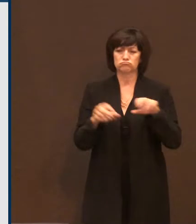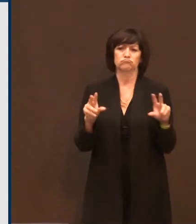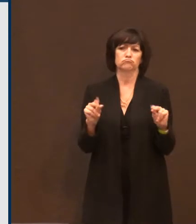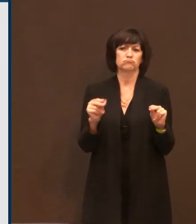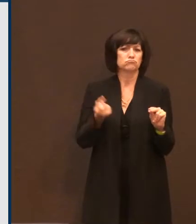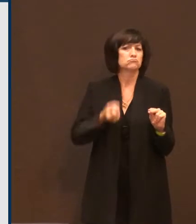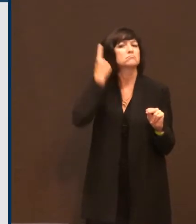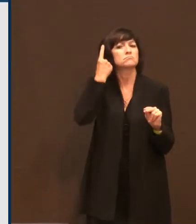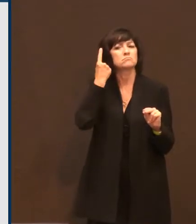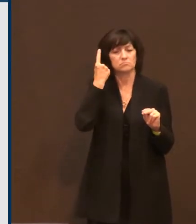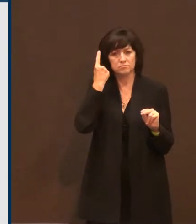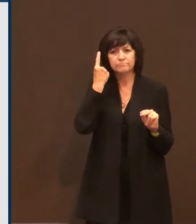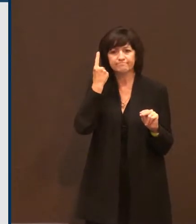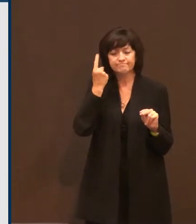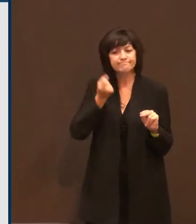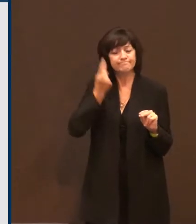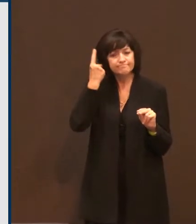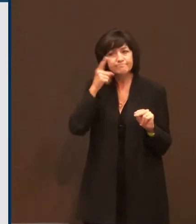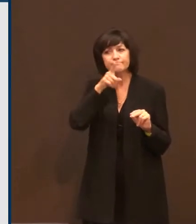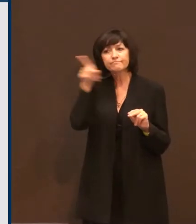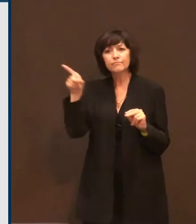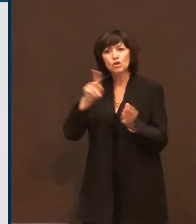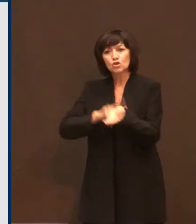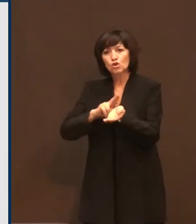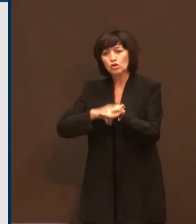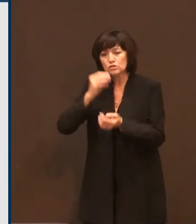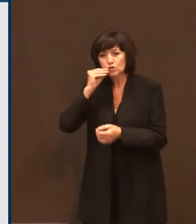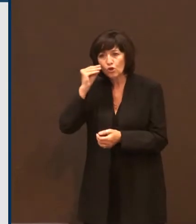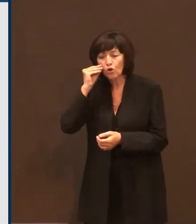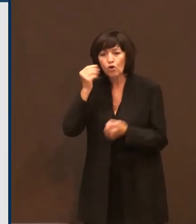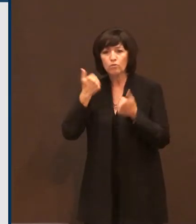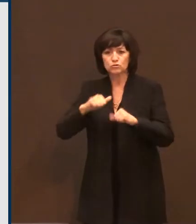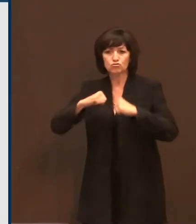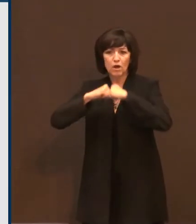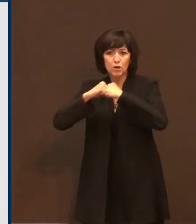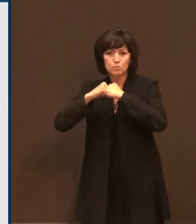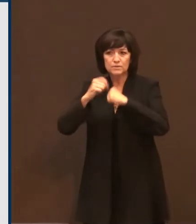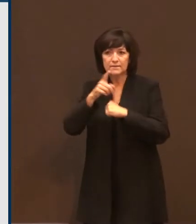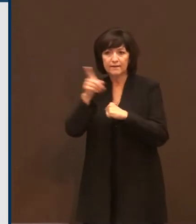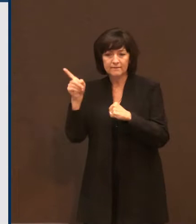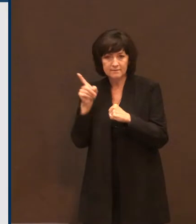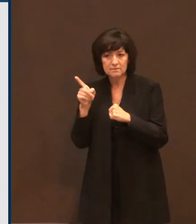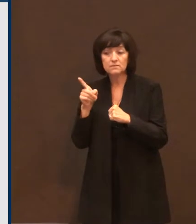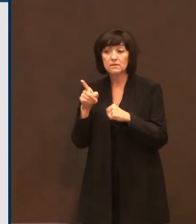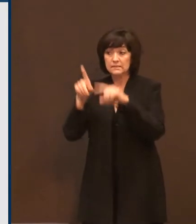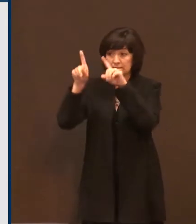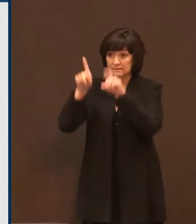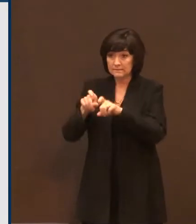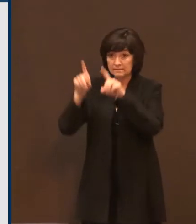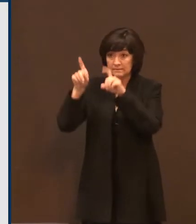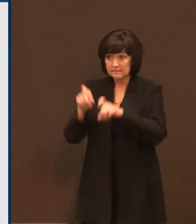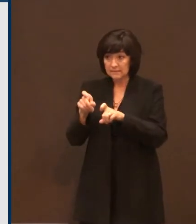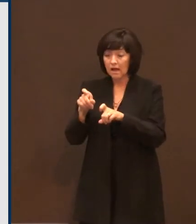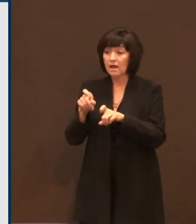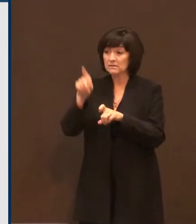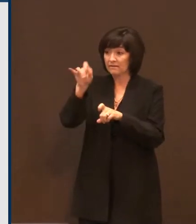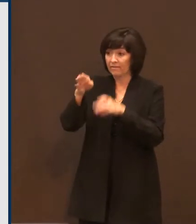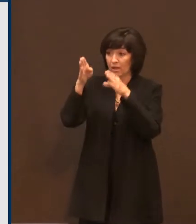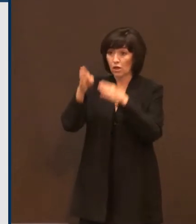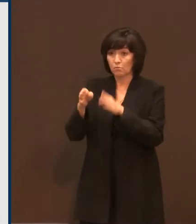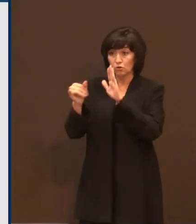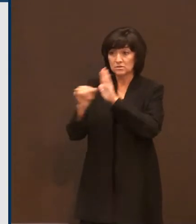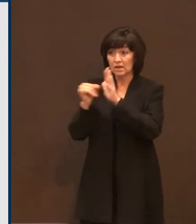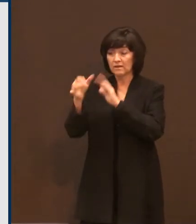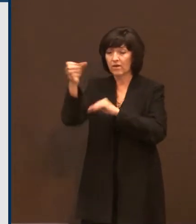senior citizens, keeping the spread by testing, isolation. It also is an indication of